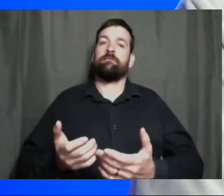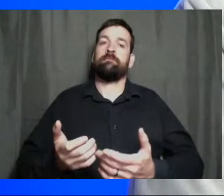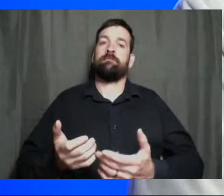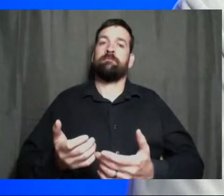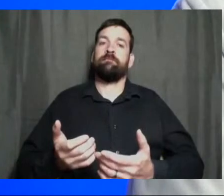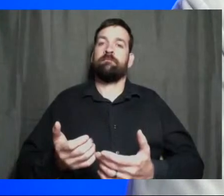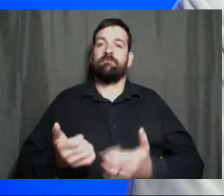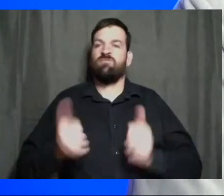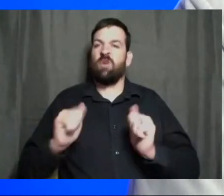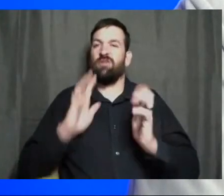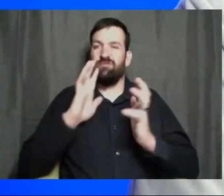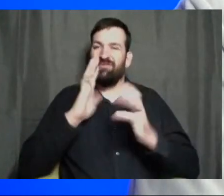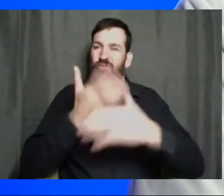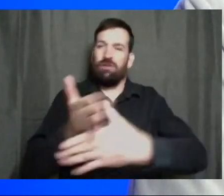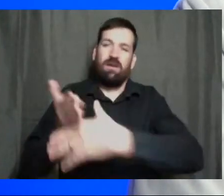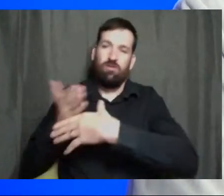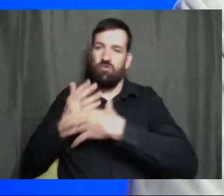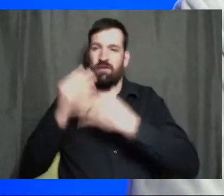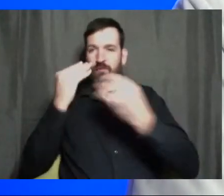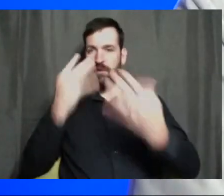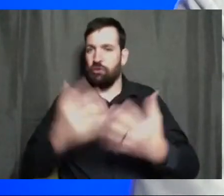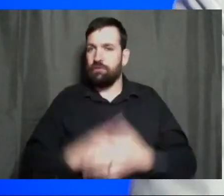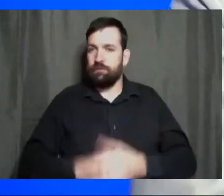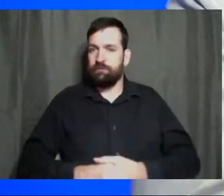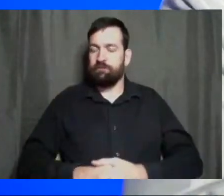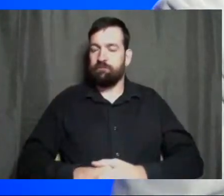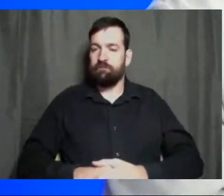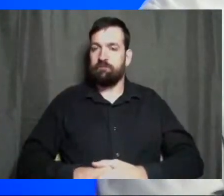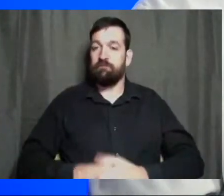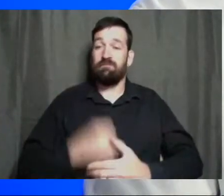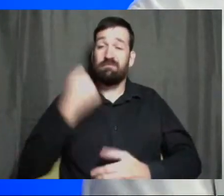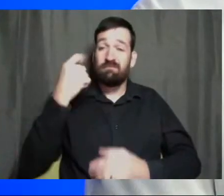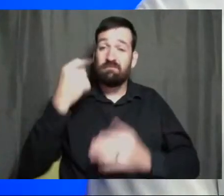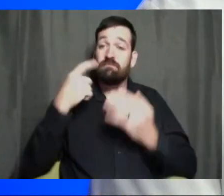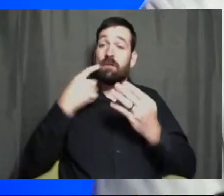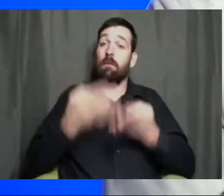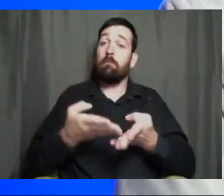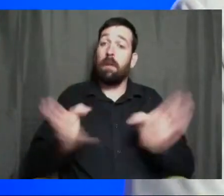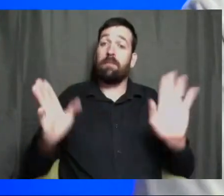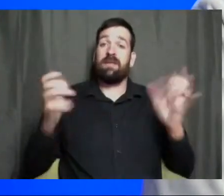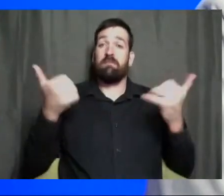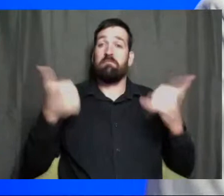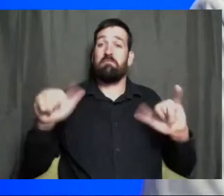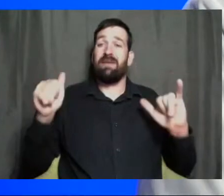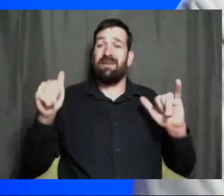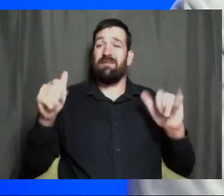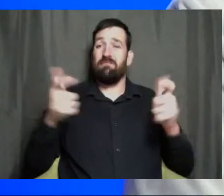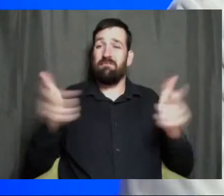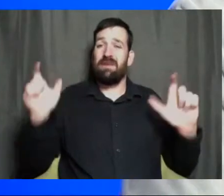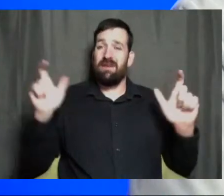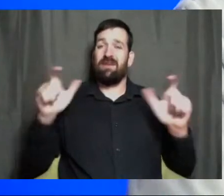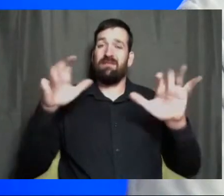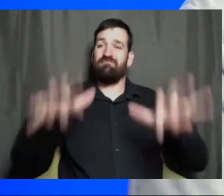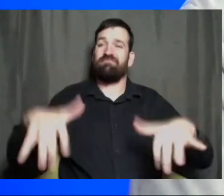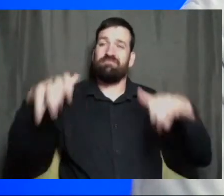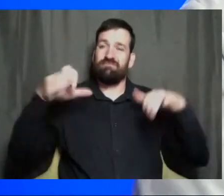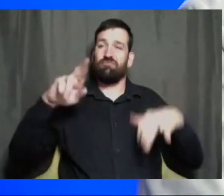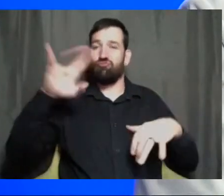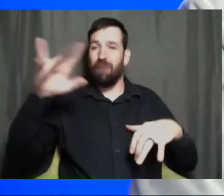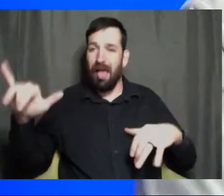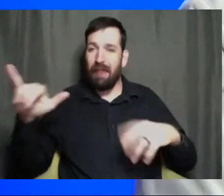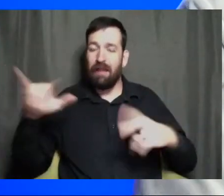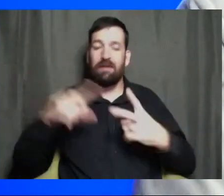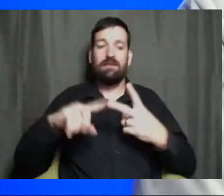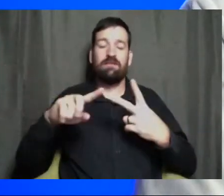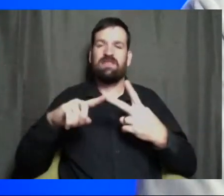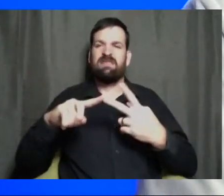that information. But publicly, having a big rally or something, or shaming people or attacking people, this